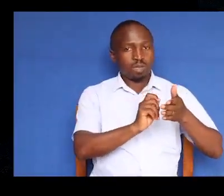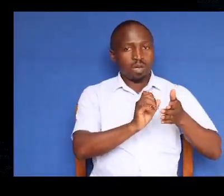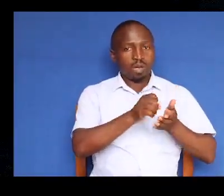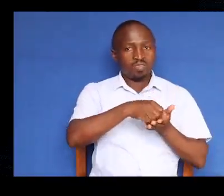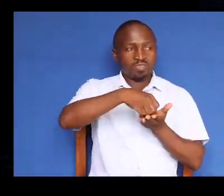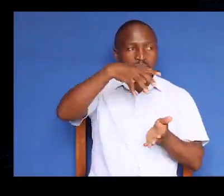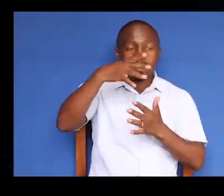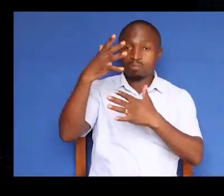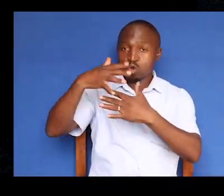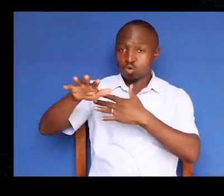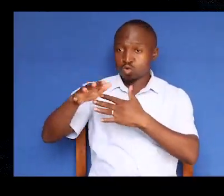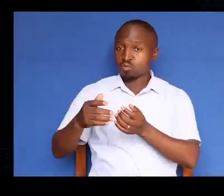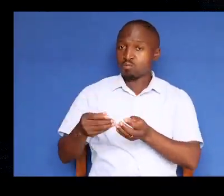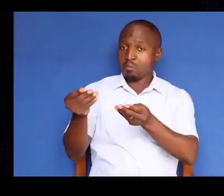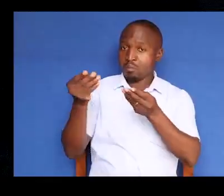value